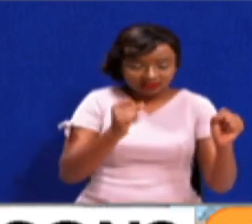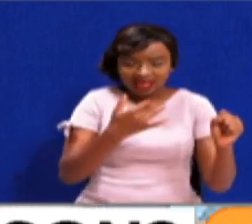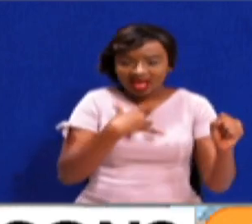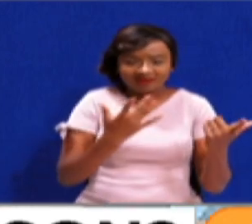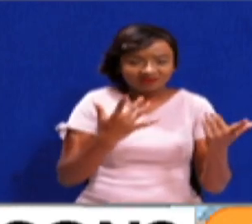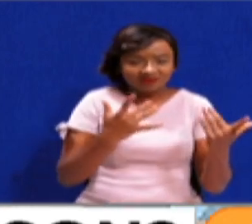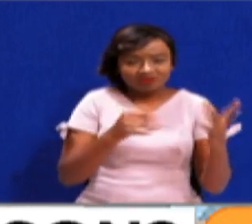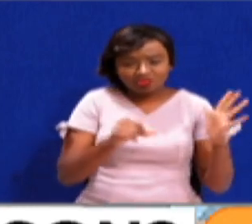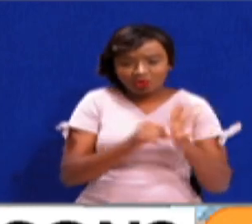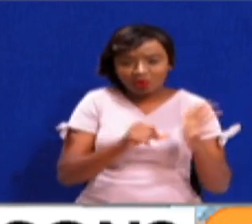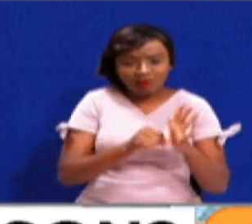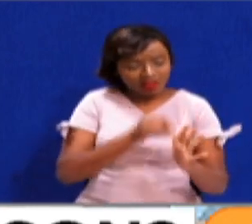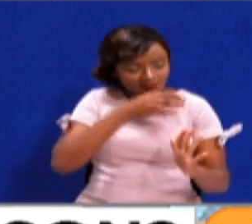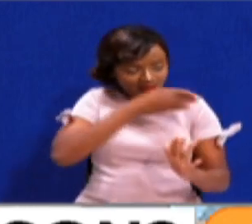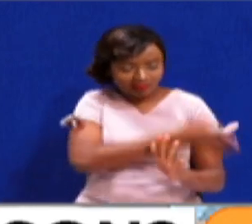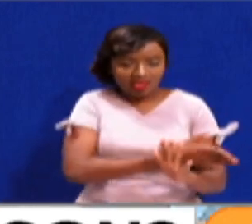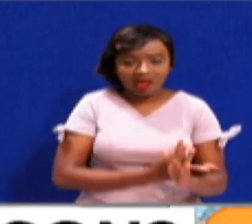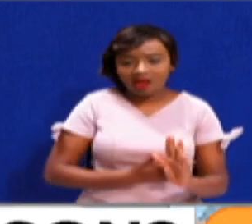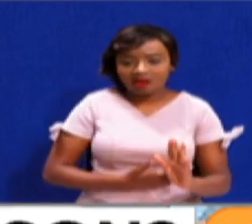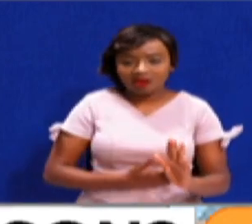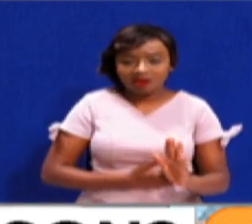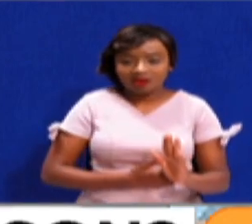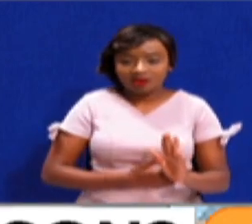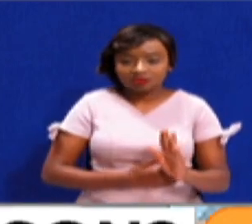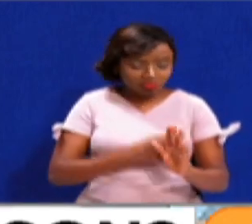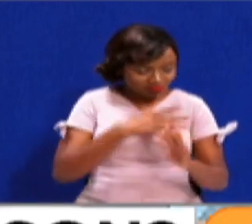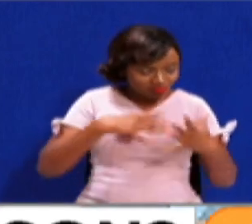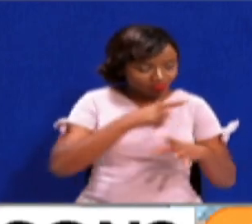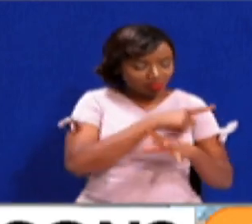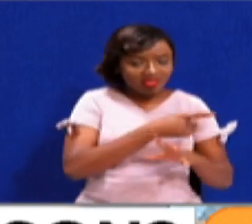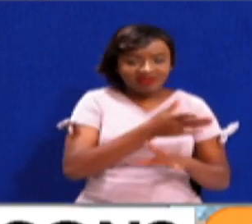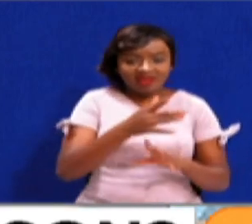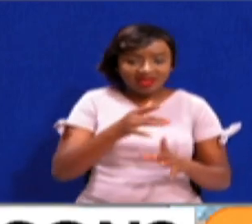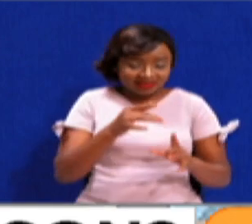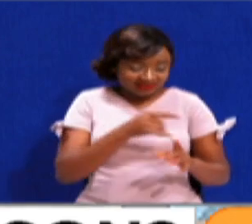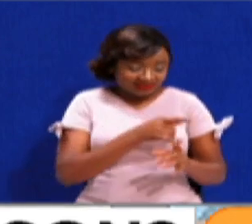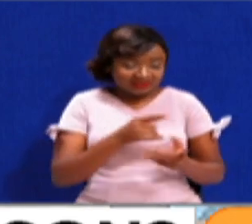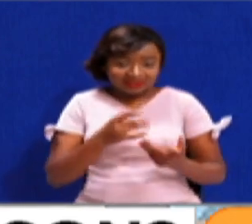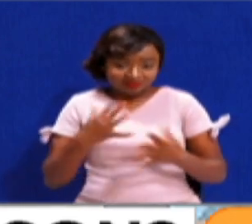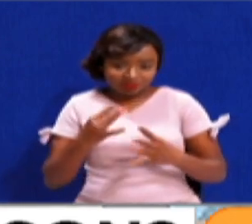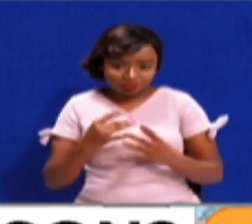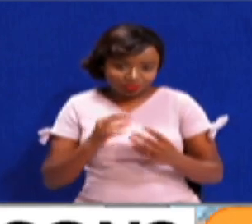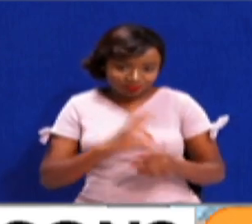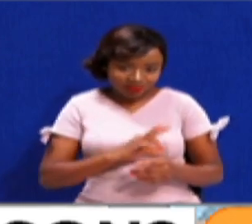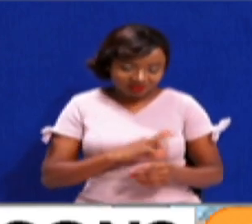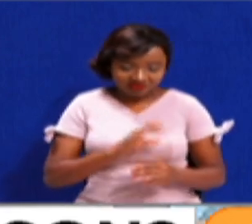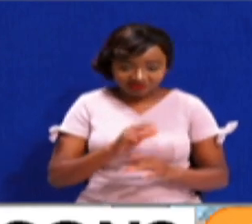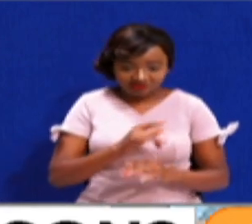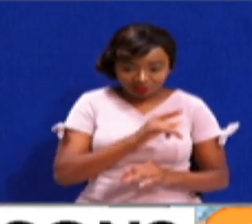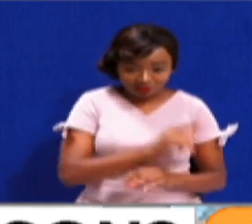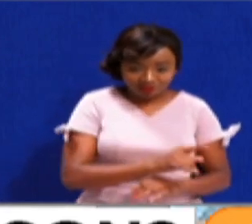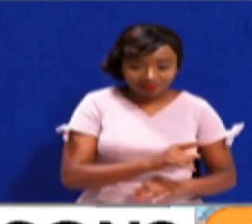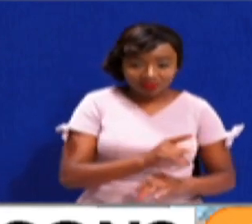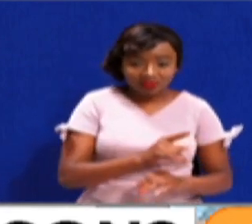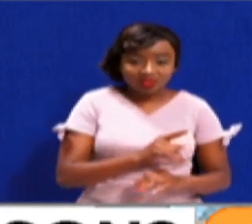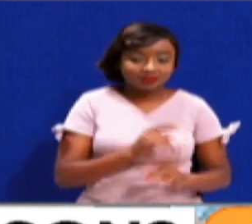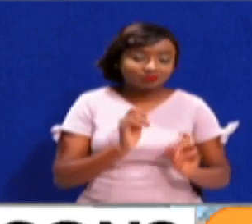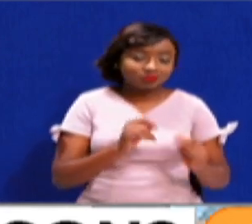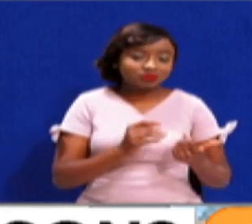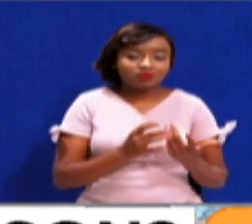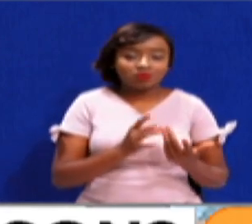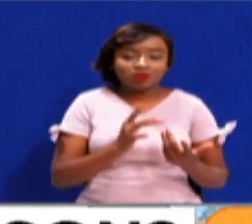political trouble in his backyard, mm-hmm. and that somehow a formula that seems to appease his backyard is something that would perhaps work for him